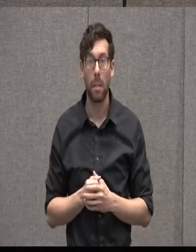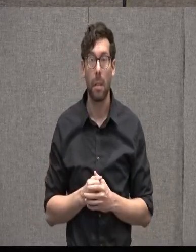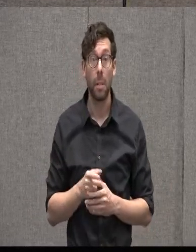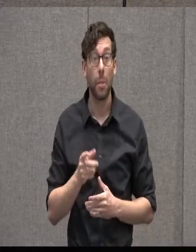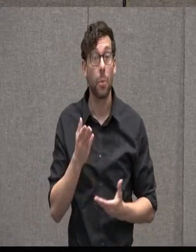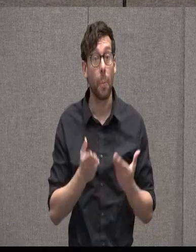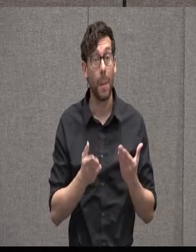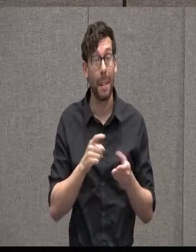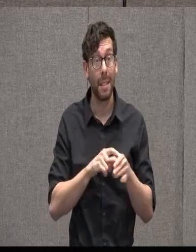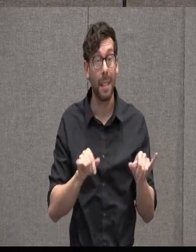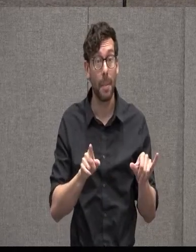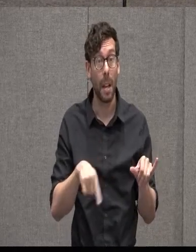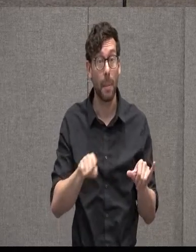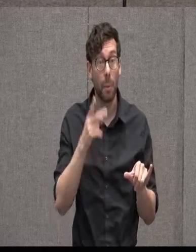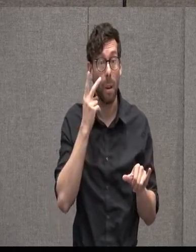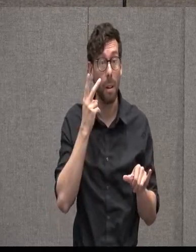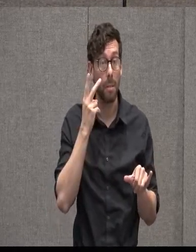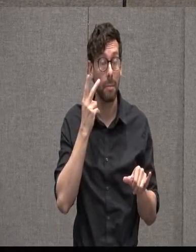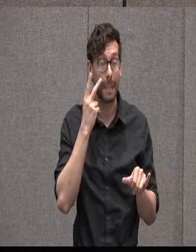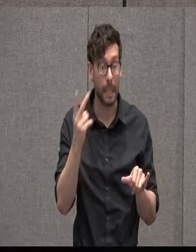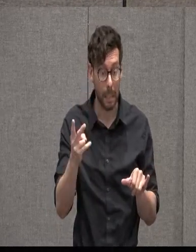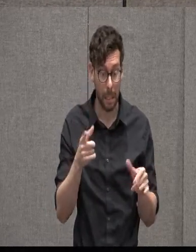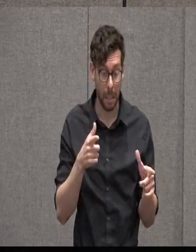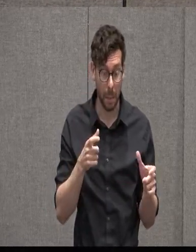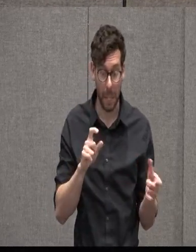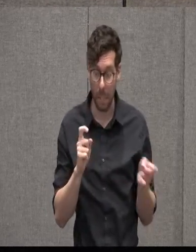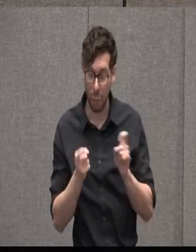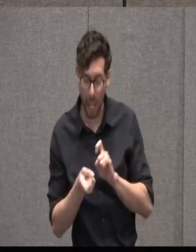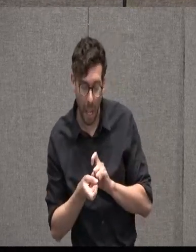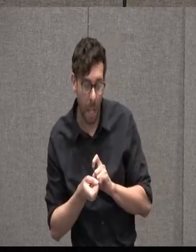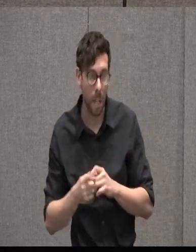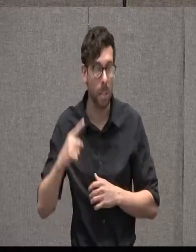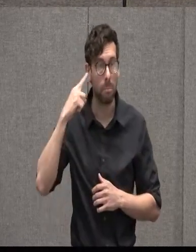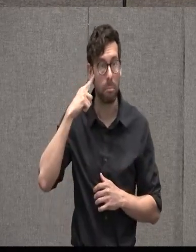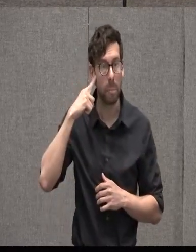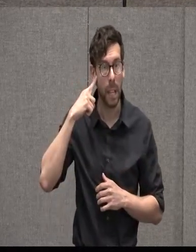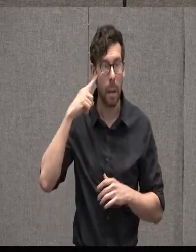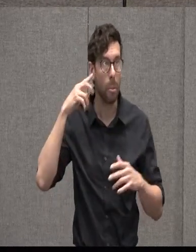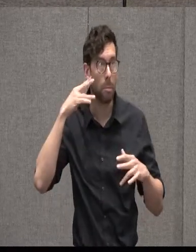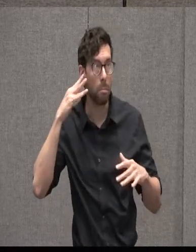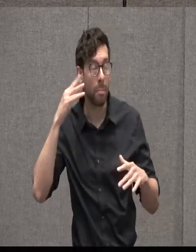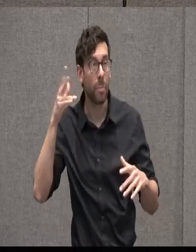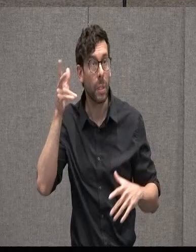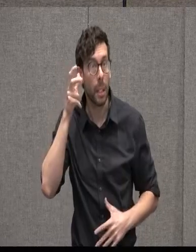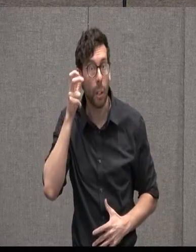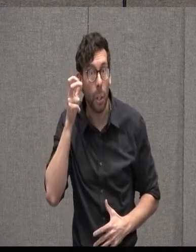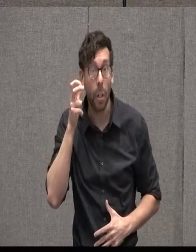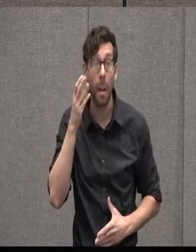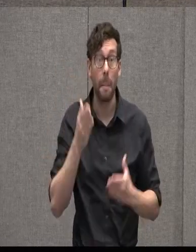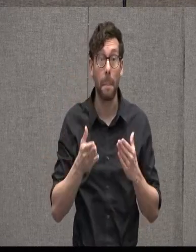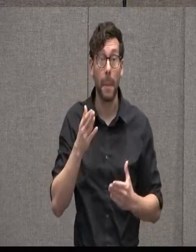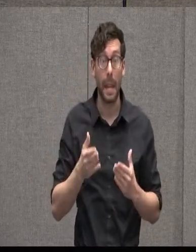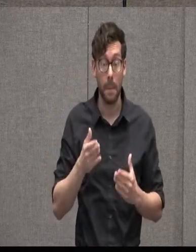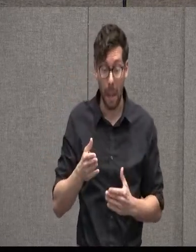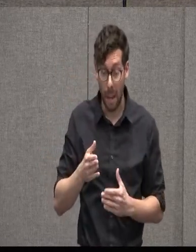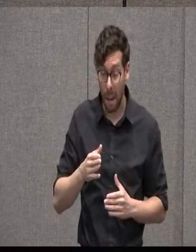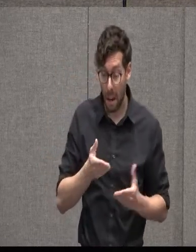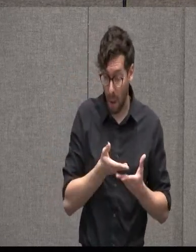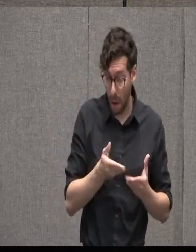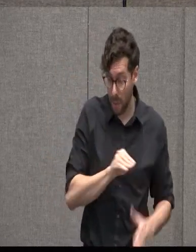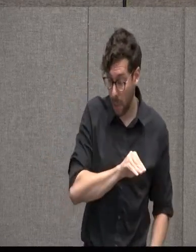the can becomes part of the pendulum and it swings, it comes back, and then it hits maybe the blocks, or